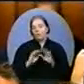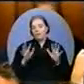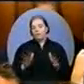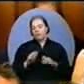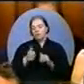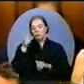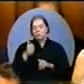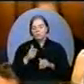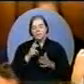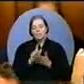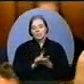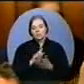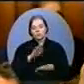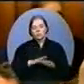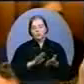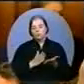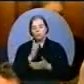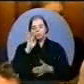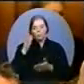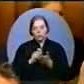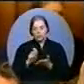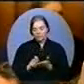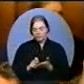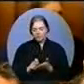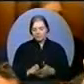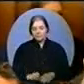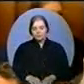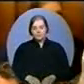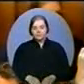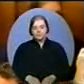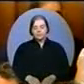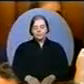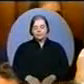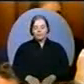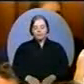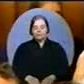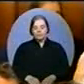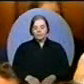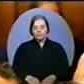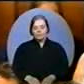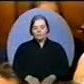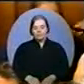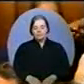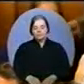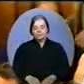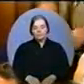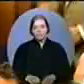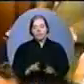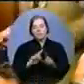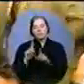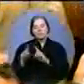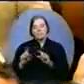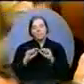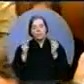overdue, Mr. Speaker. And this has been widely well-received by a broad cross-section of groups across the country. And as my colleague who might be interested to know, the